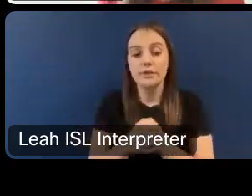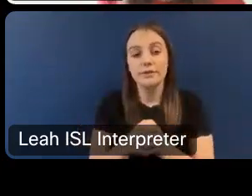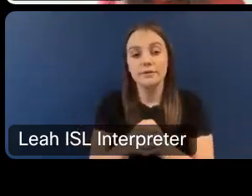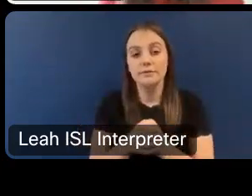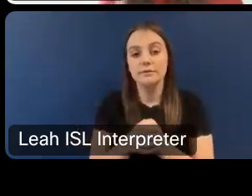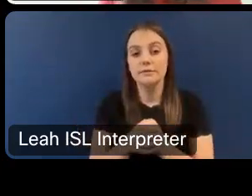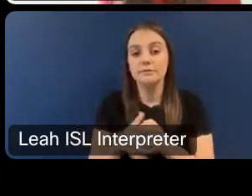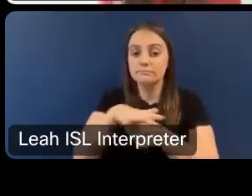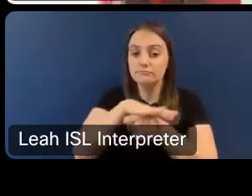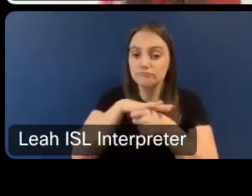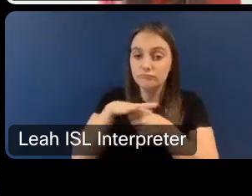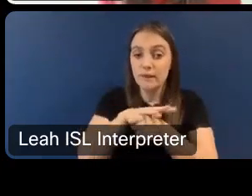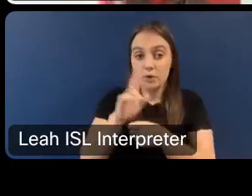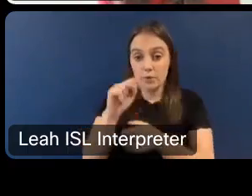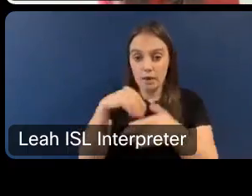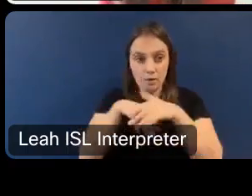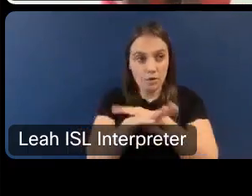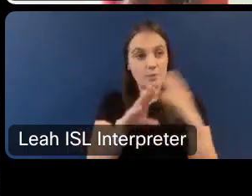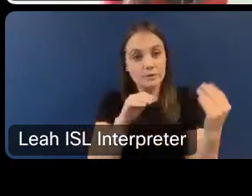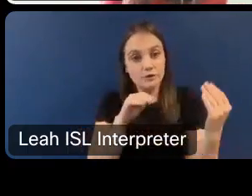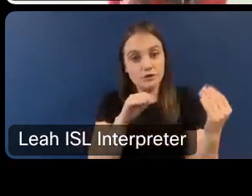they could go to talk to someone,